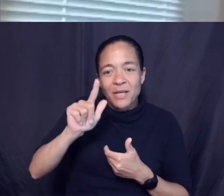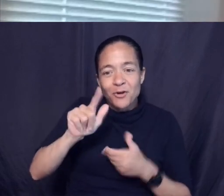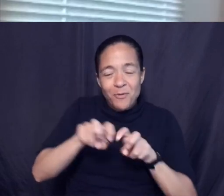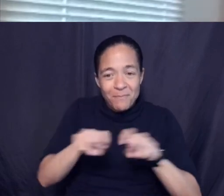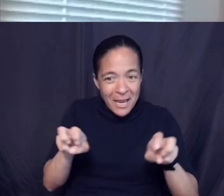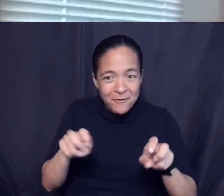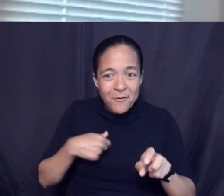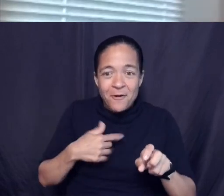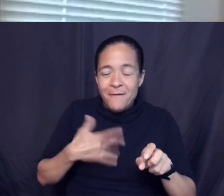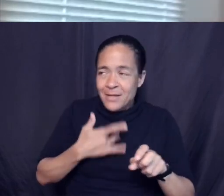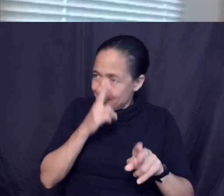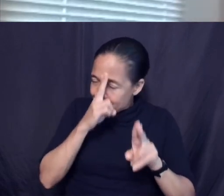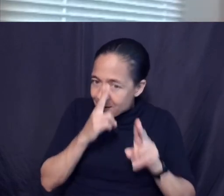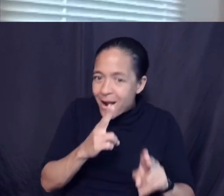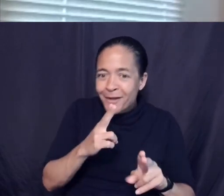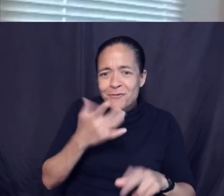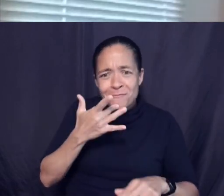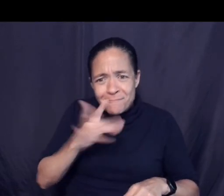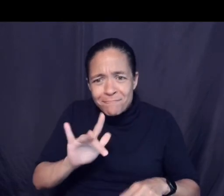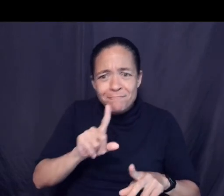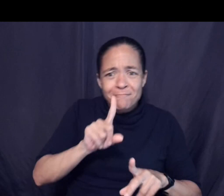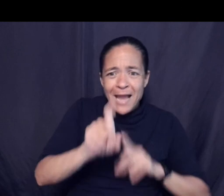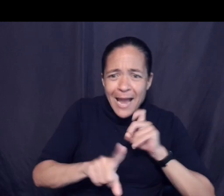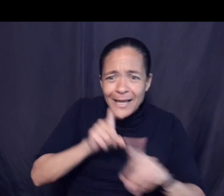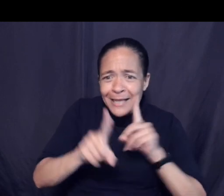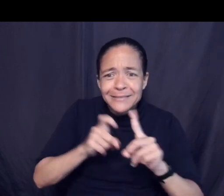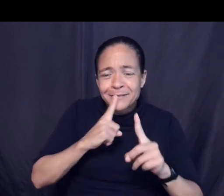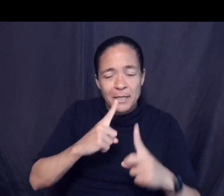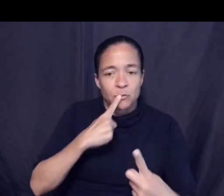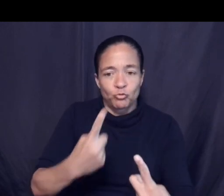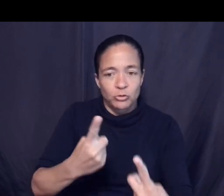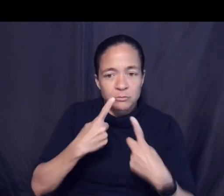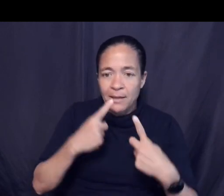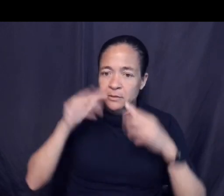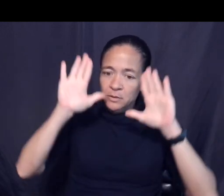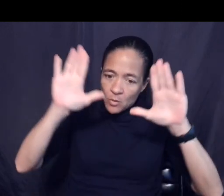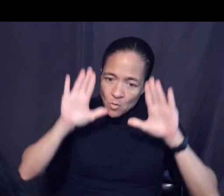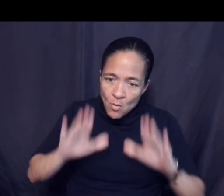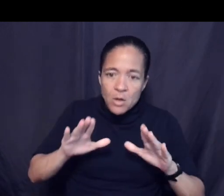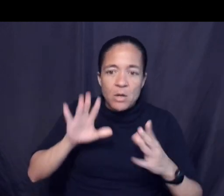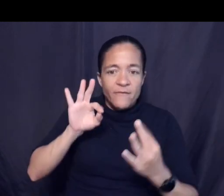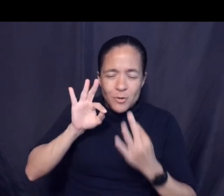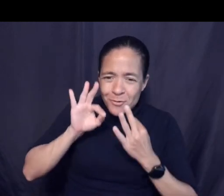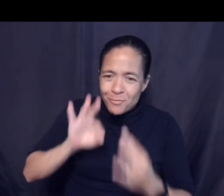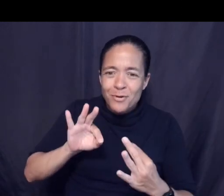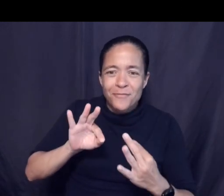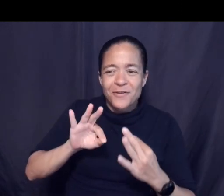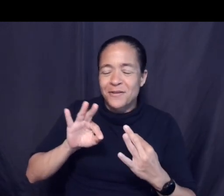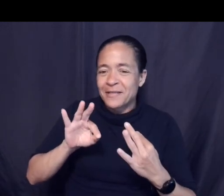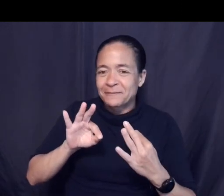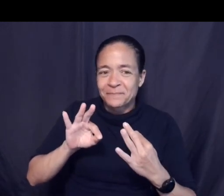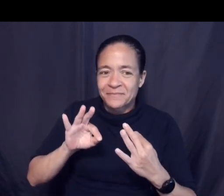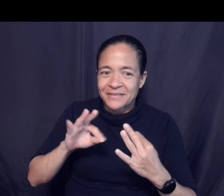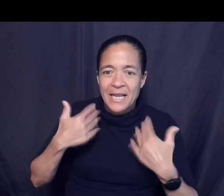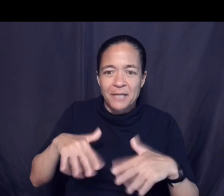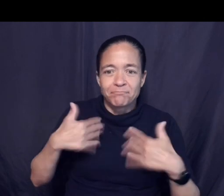I'm so honored and privileged to get to ask you all these questions, and your responses were just wonderful and perfect